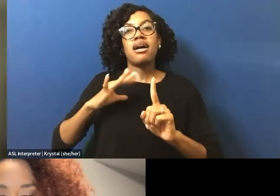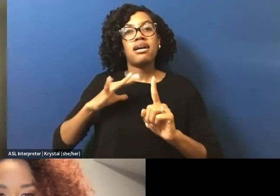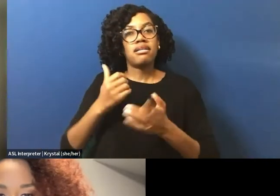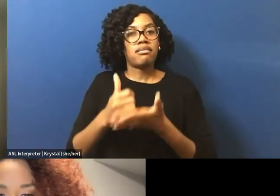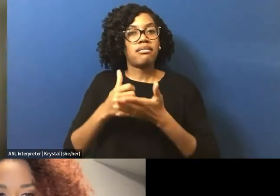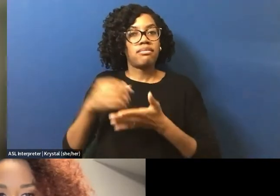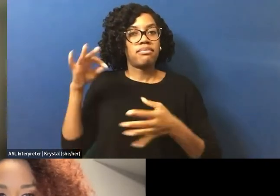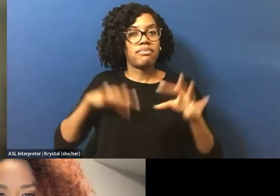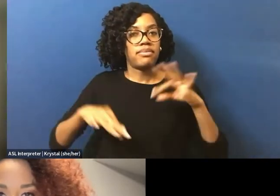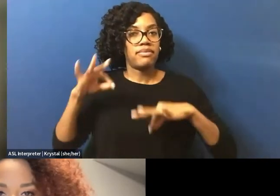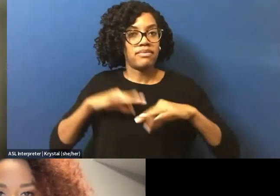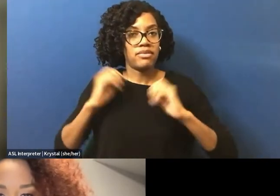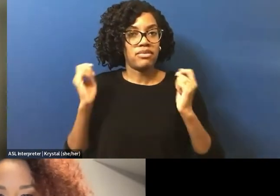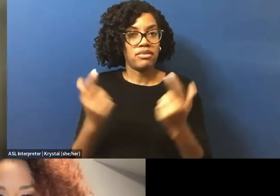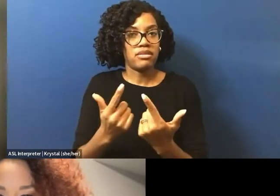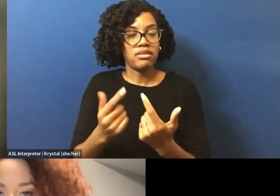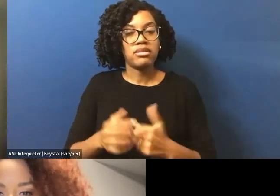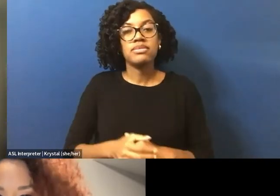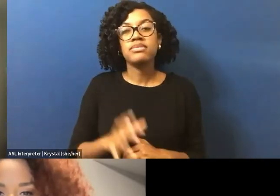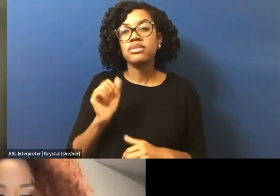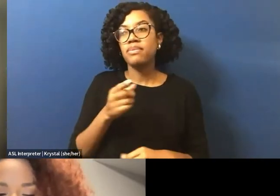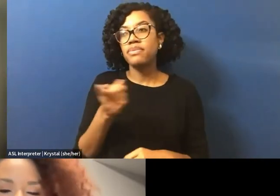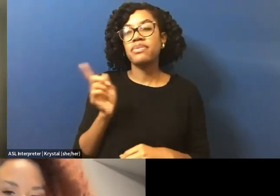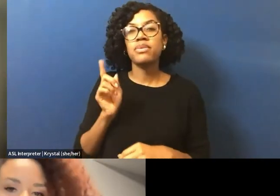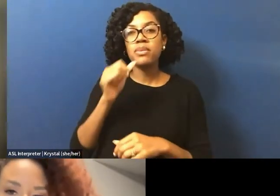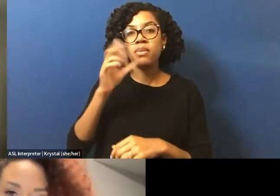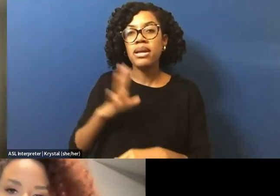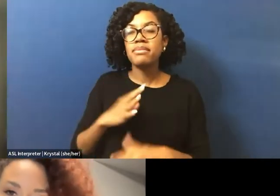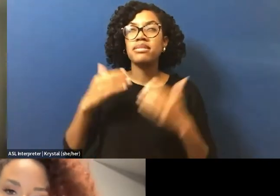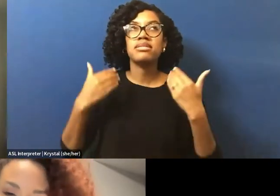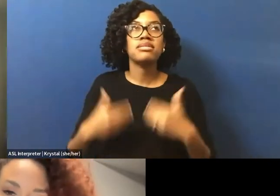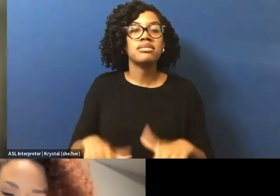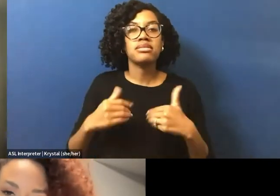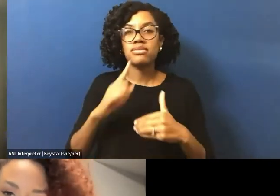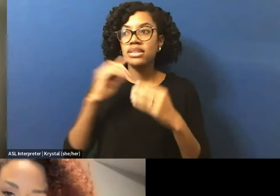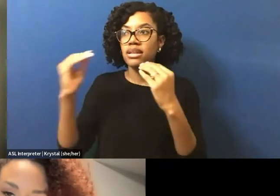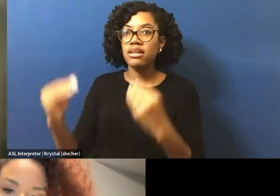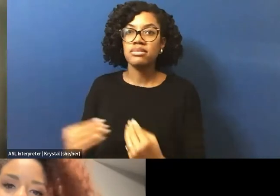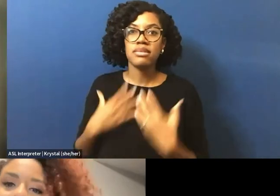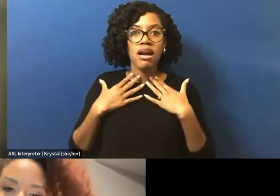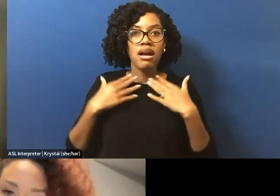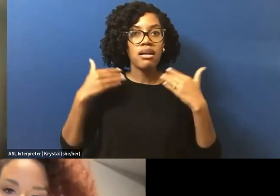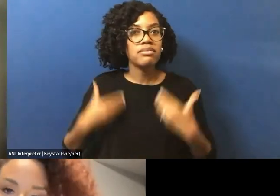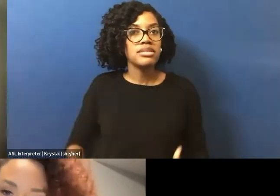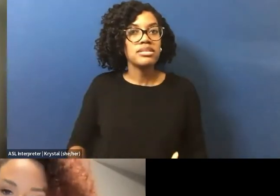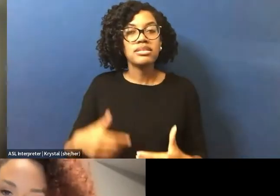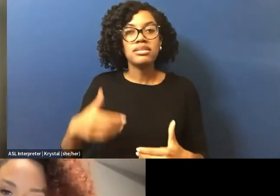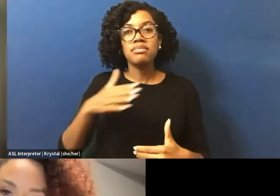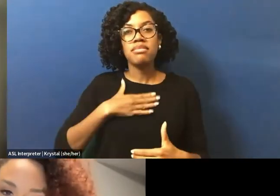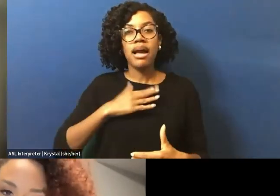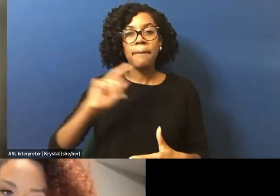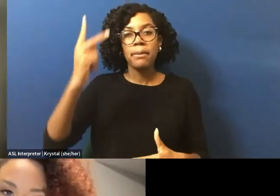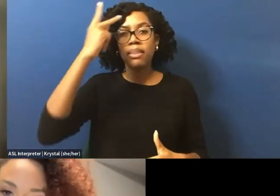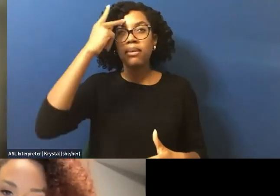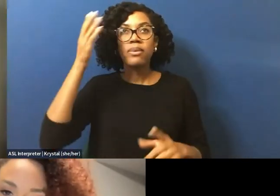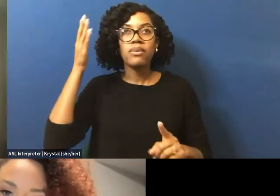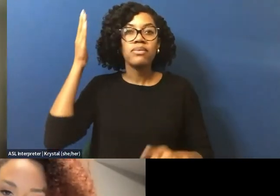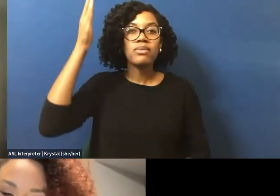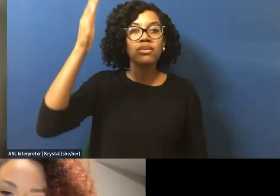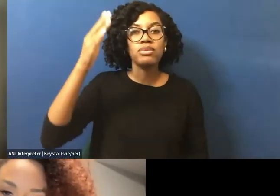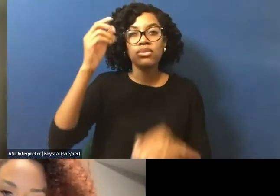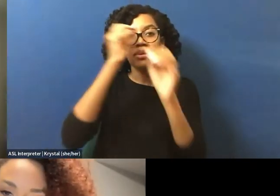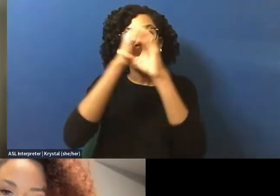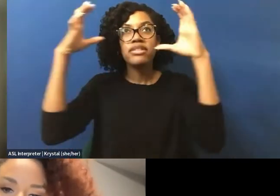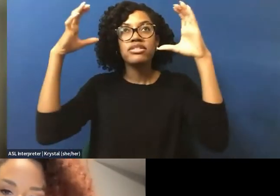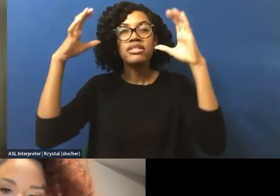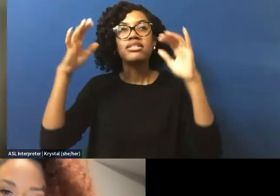really inspirational in terms of thinking about expanding my political imagination. And so I think that's why I'm drawn to them